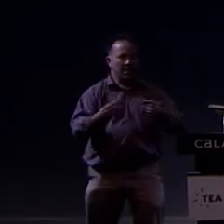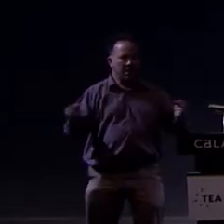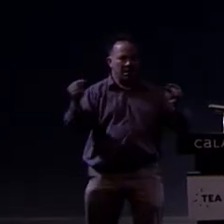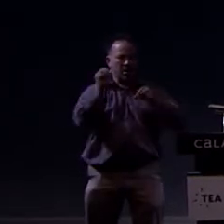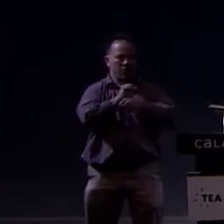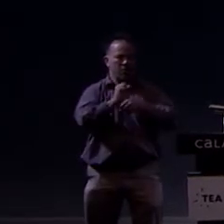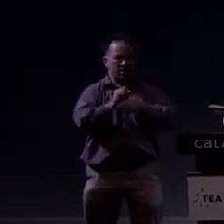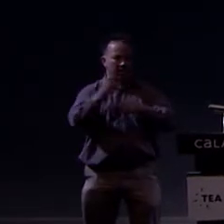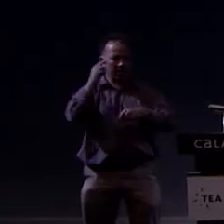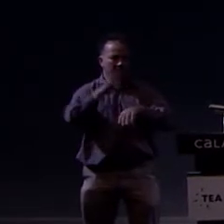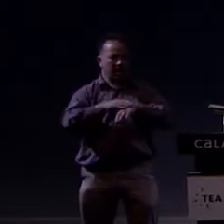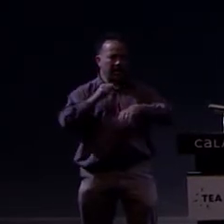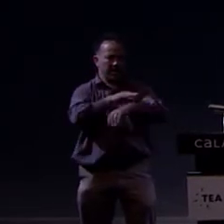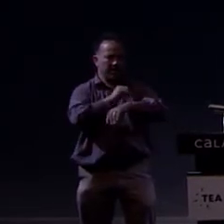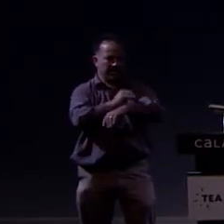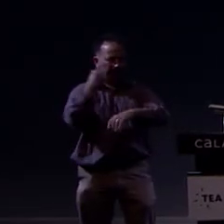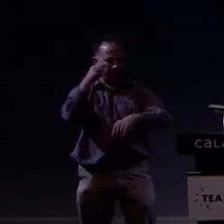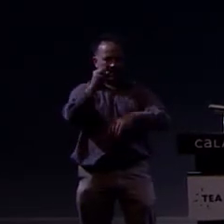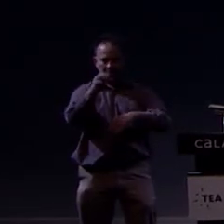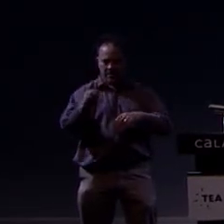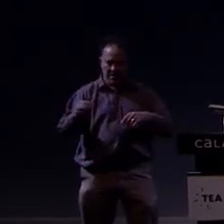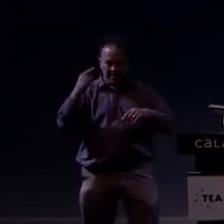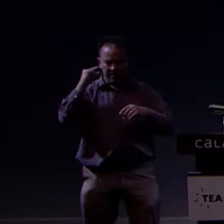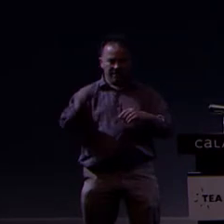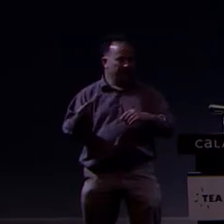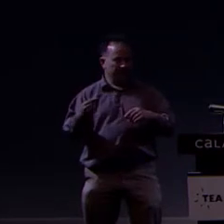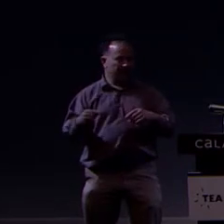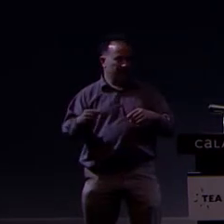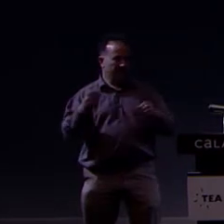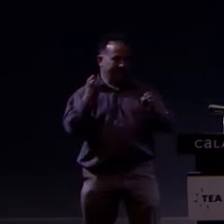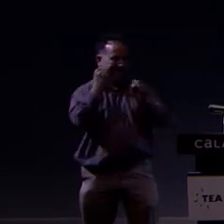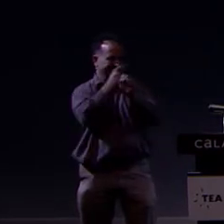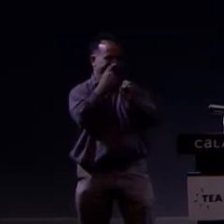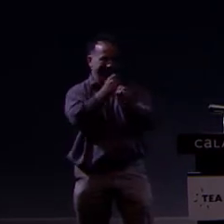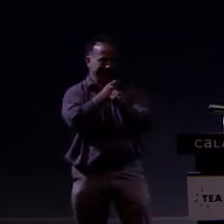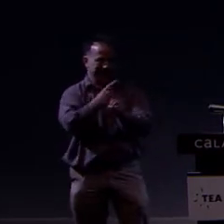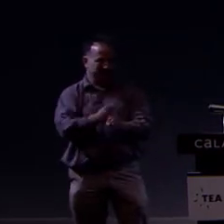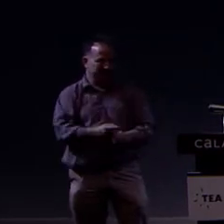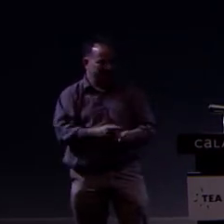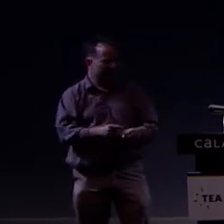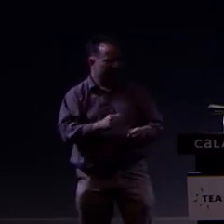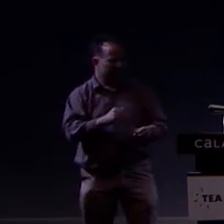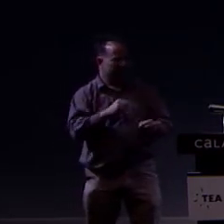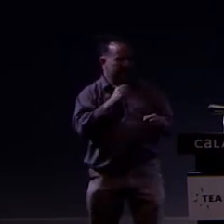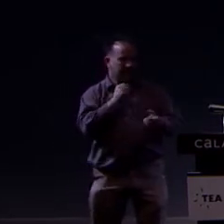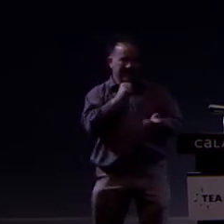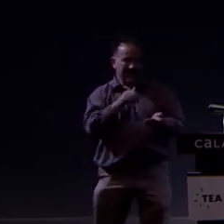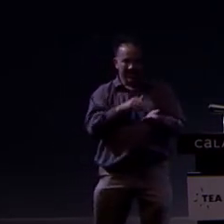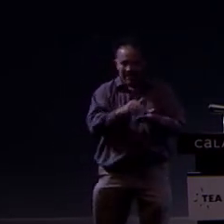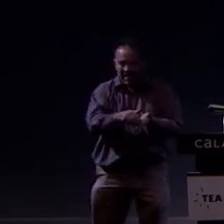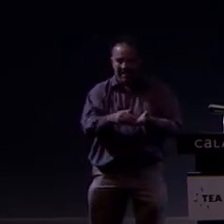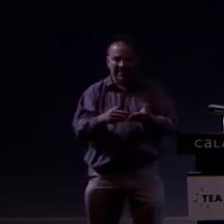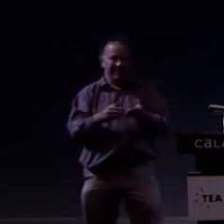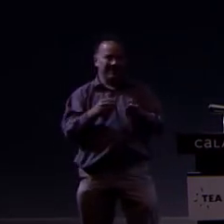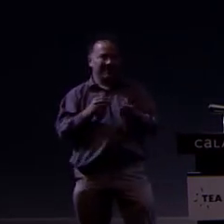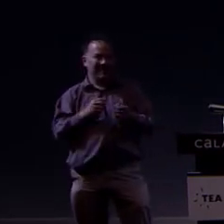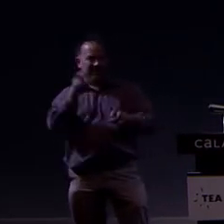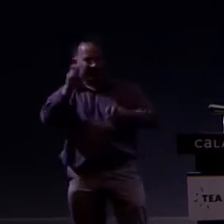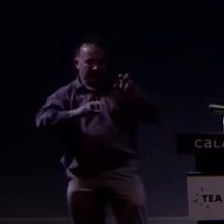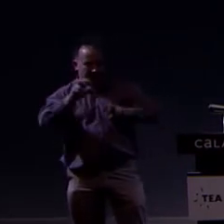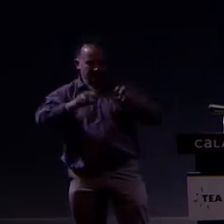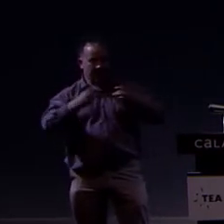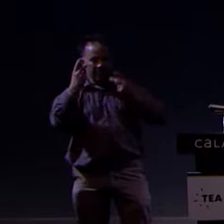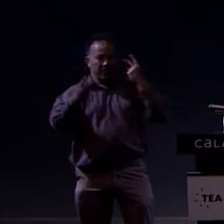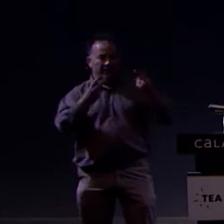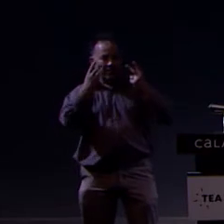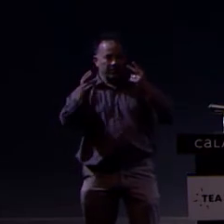for their biennial, triennial, quadennial, not very, very regular festival of visual art on